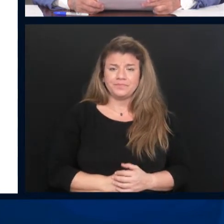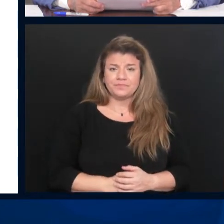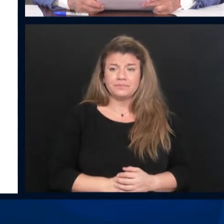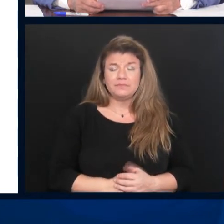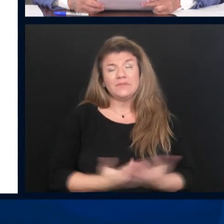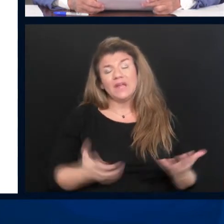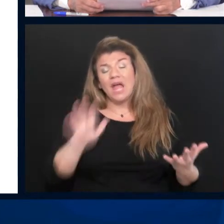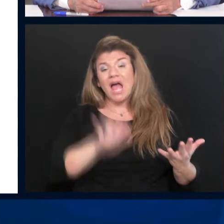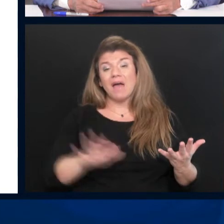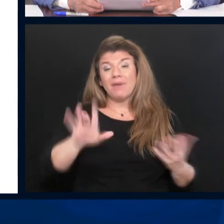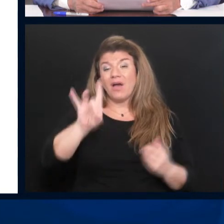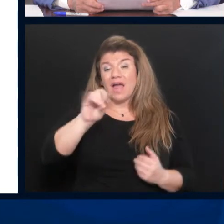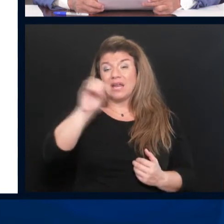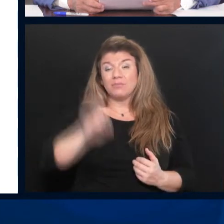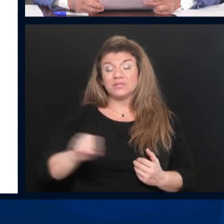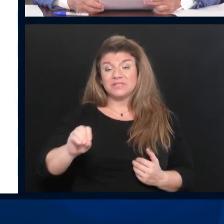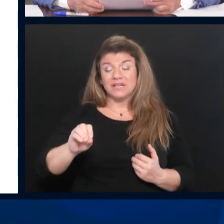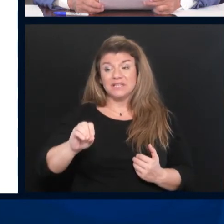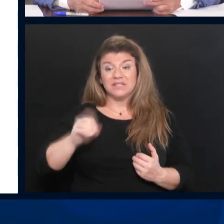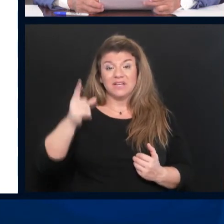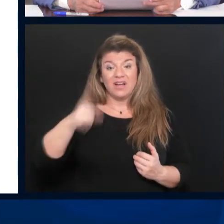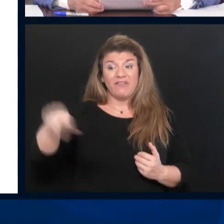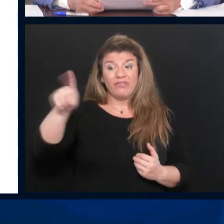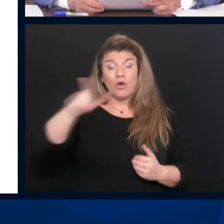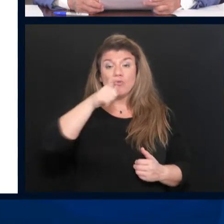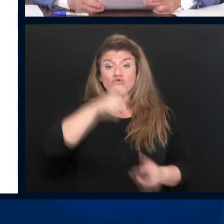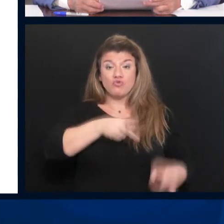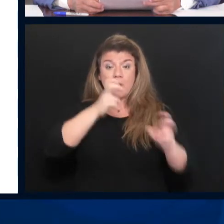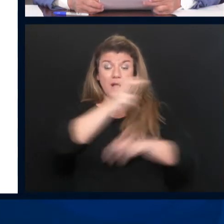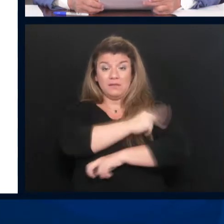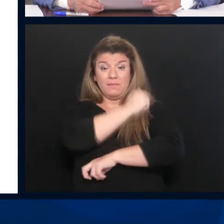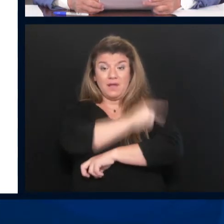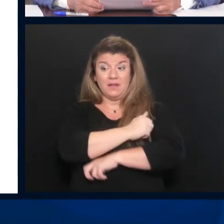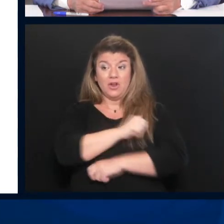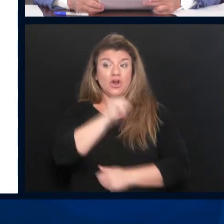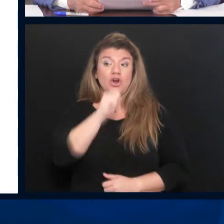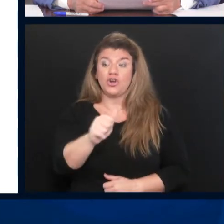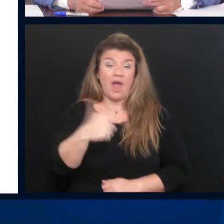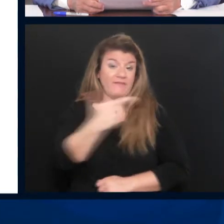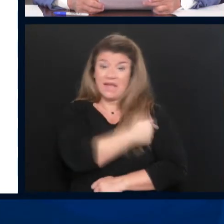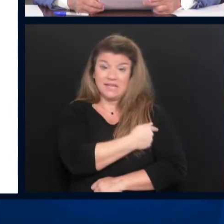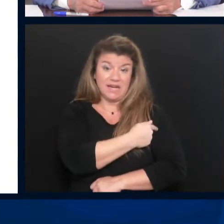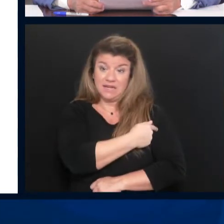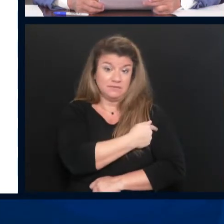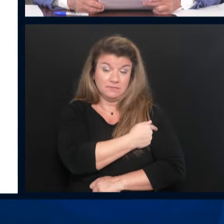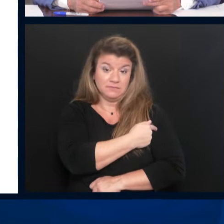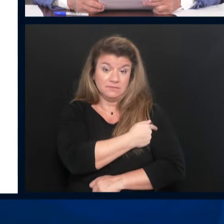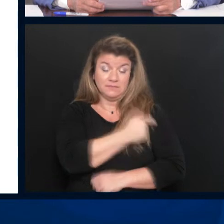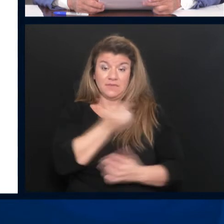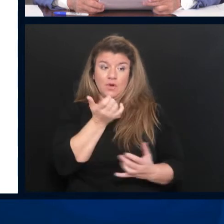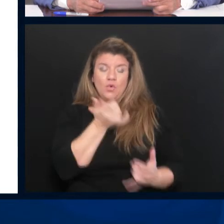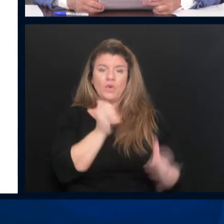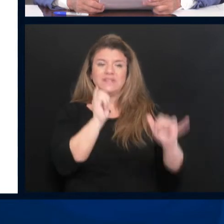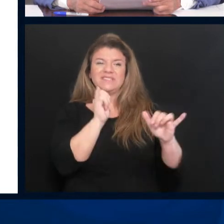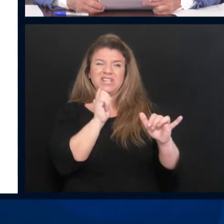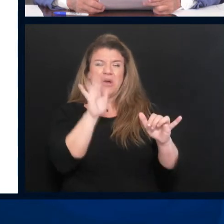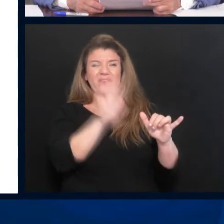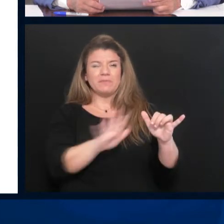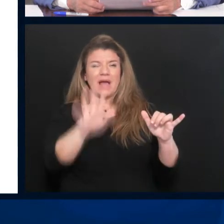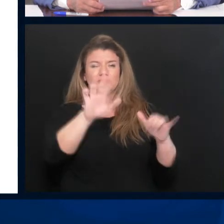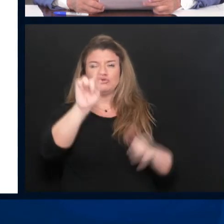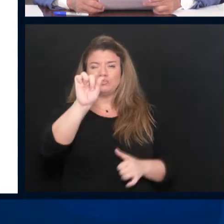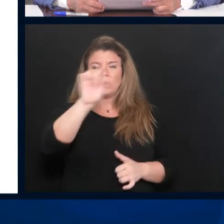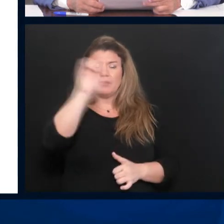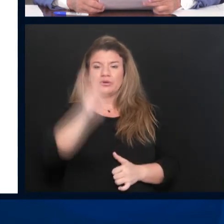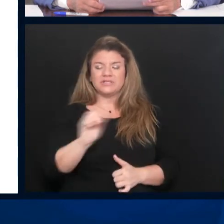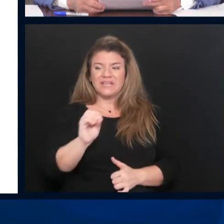About 80% of those that are hospitalized now are unvaccinated. We still are running about